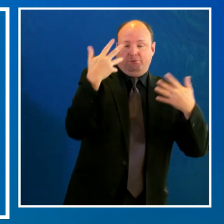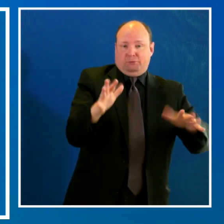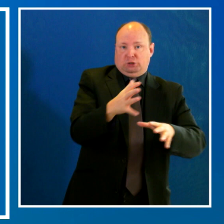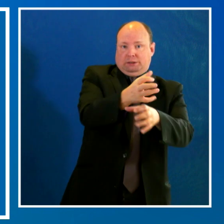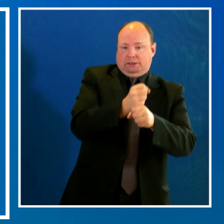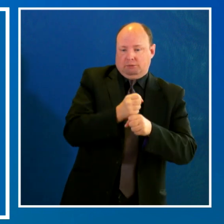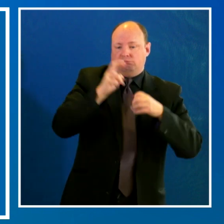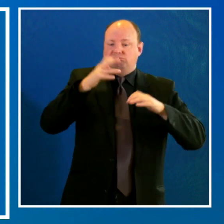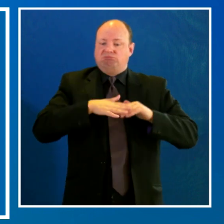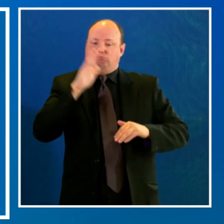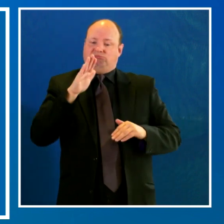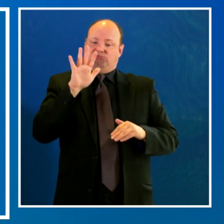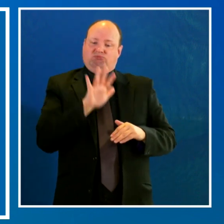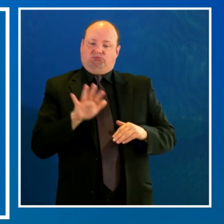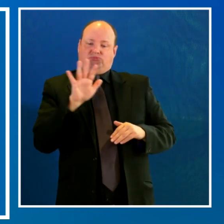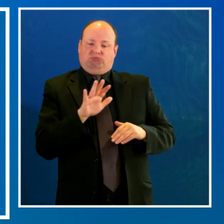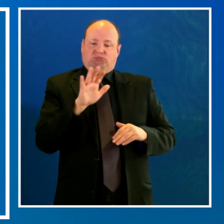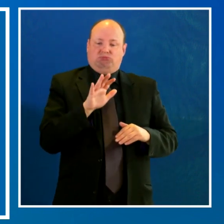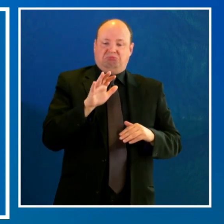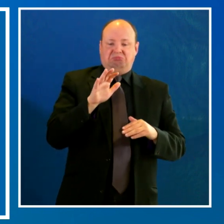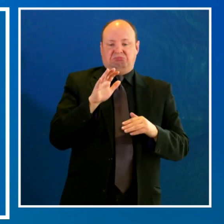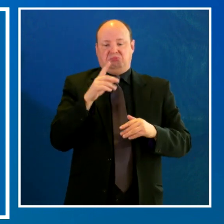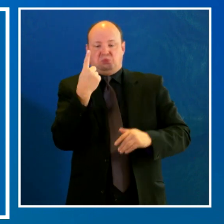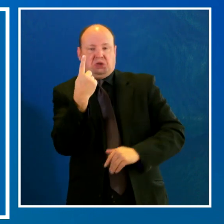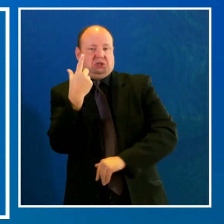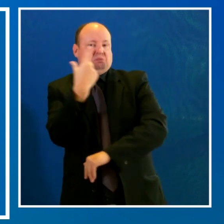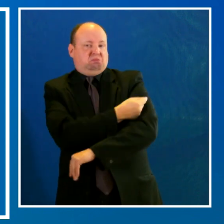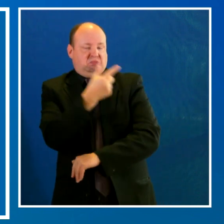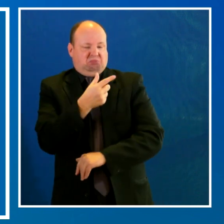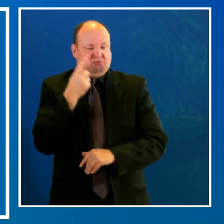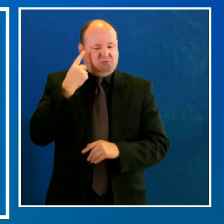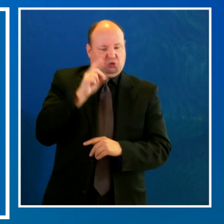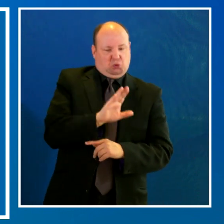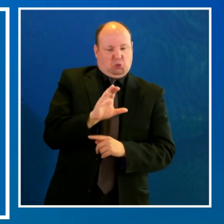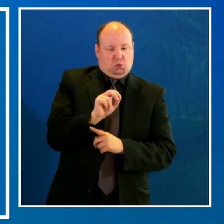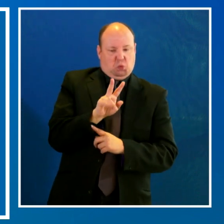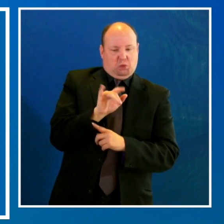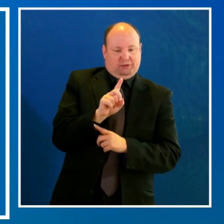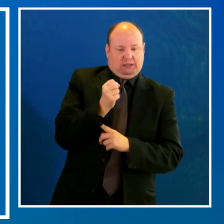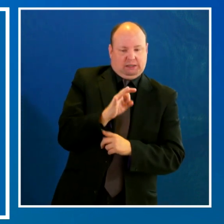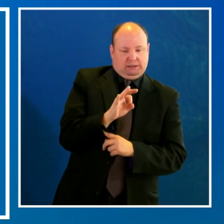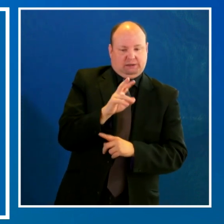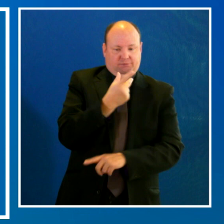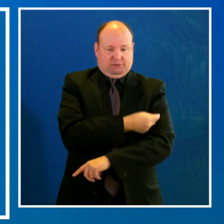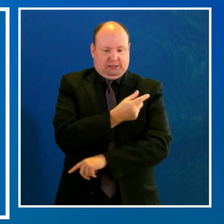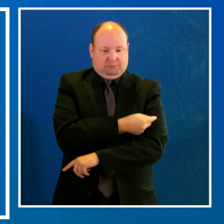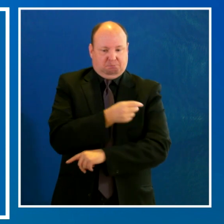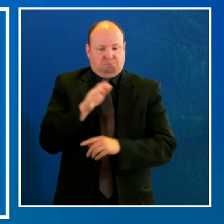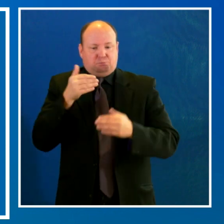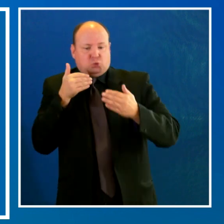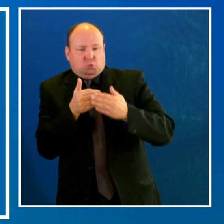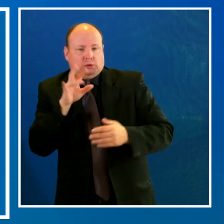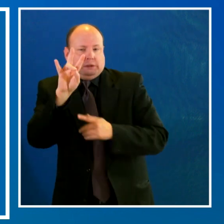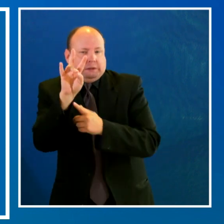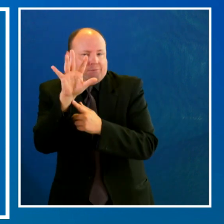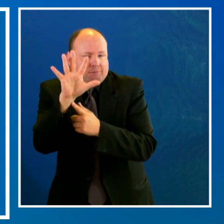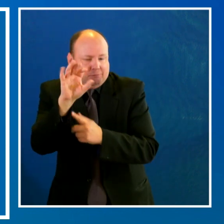vaccine, and close to 75% of people 12 and over are fully vaccinated.